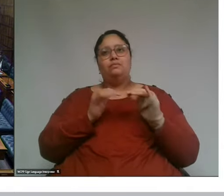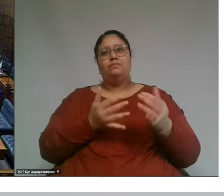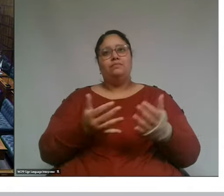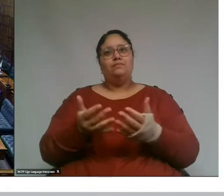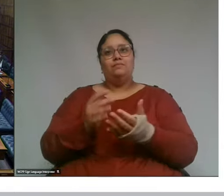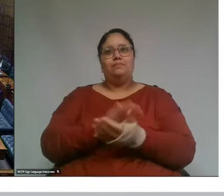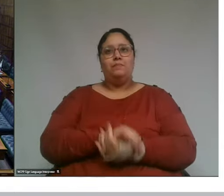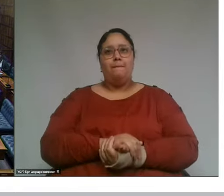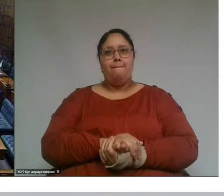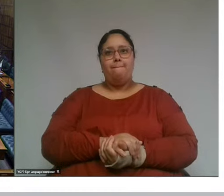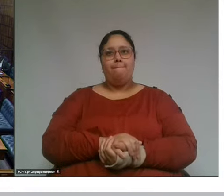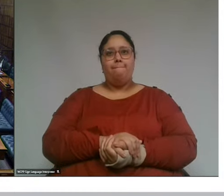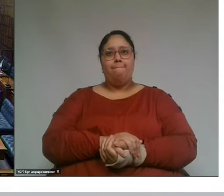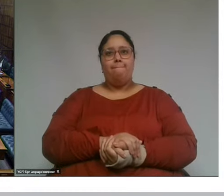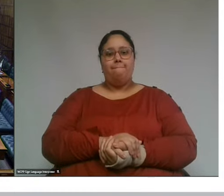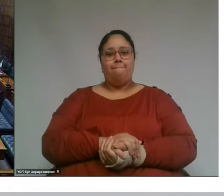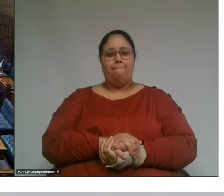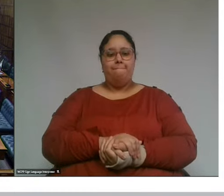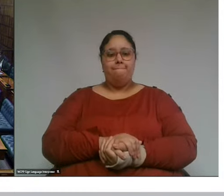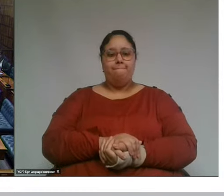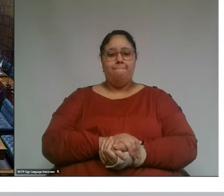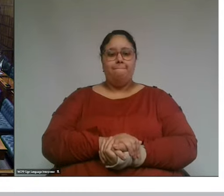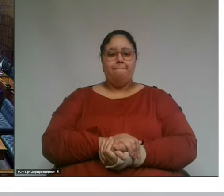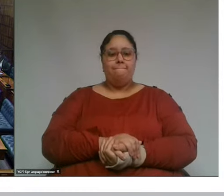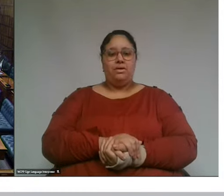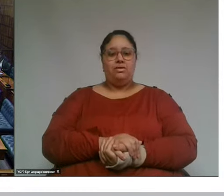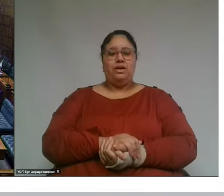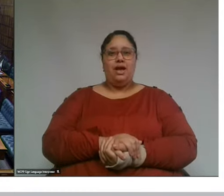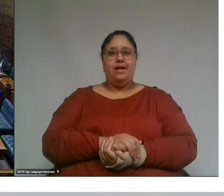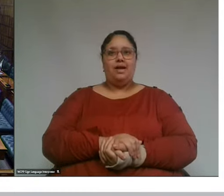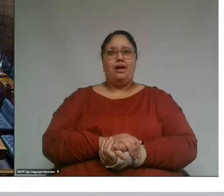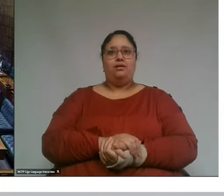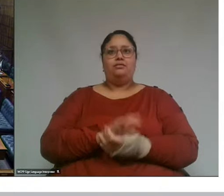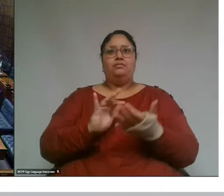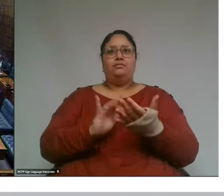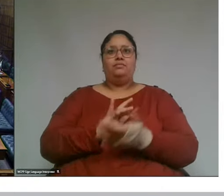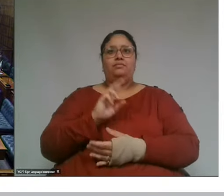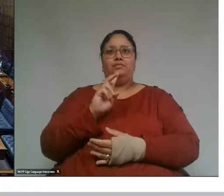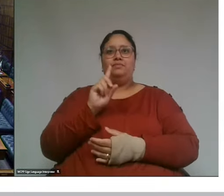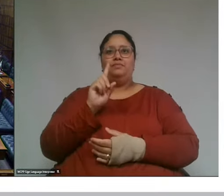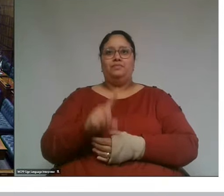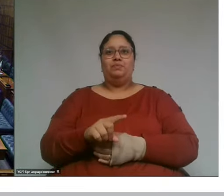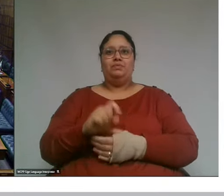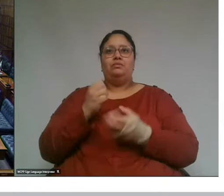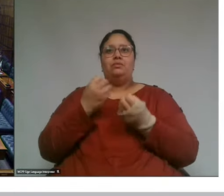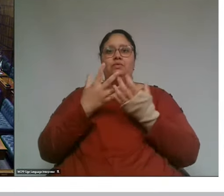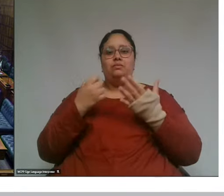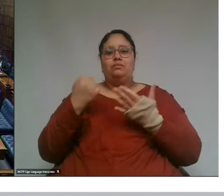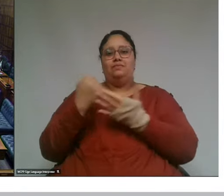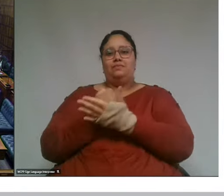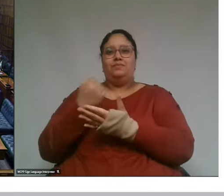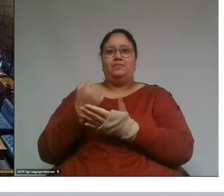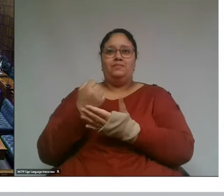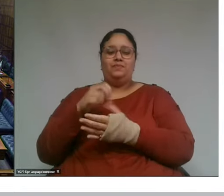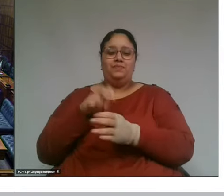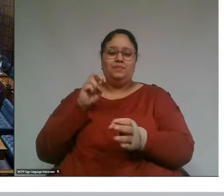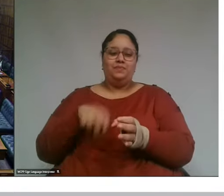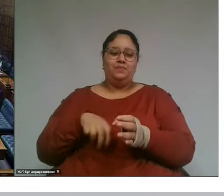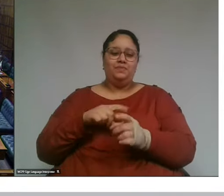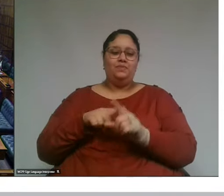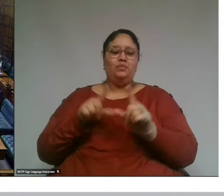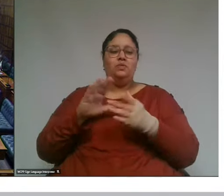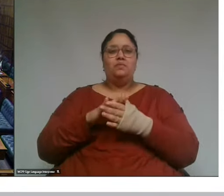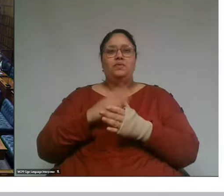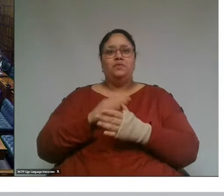mentioned and also CH in terms of page 71 and 72 I see there's a number of resignation could it be because people